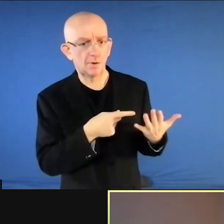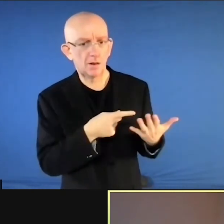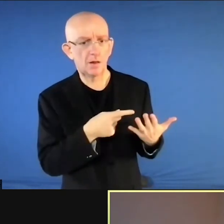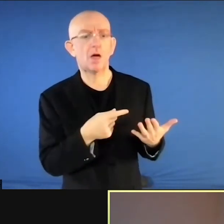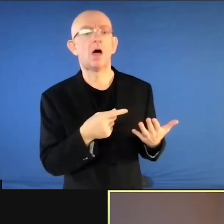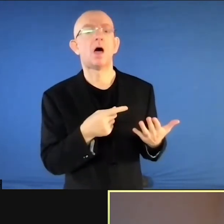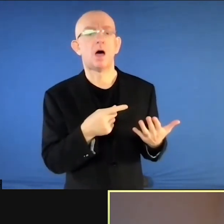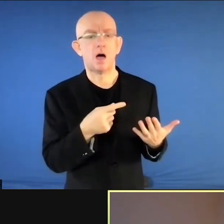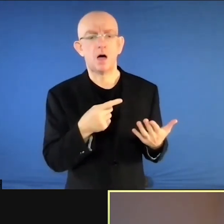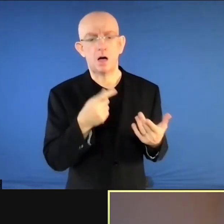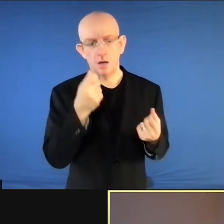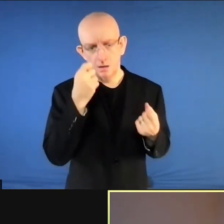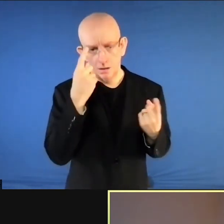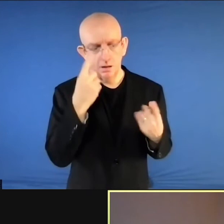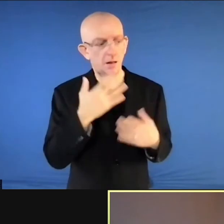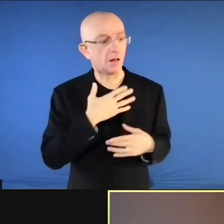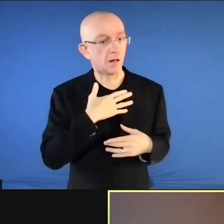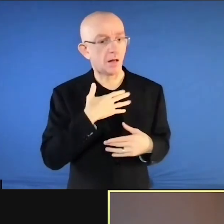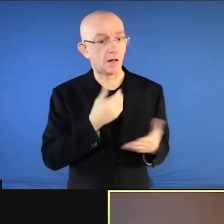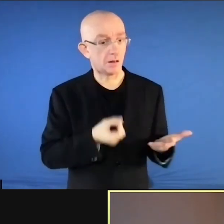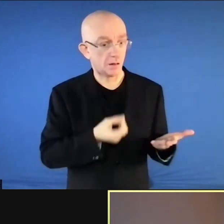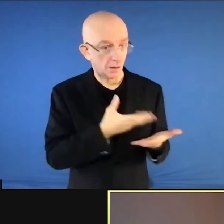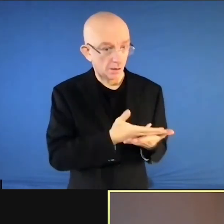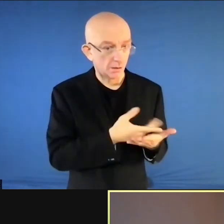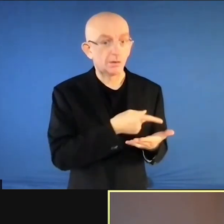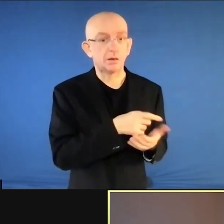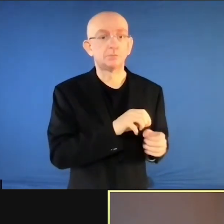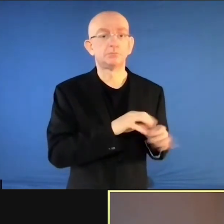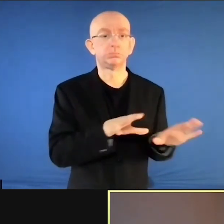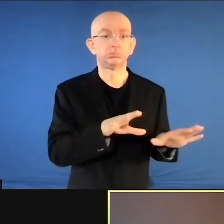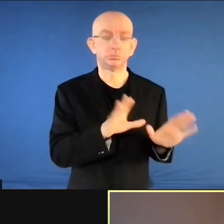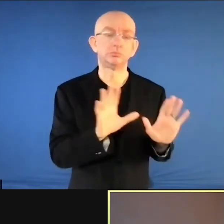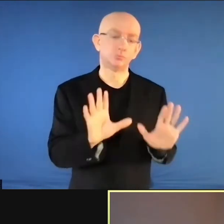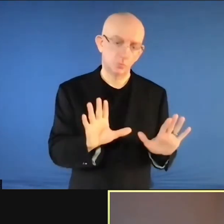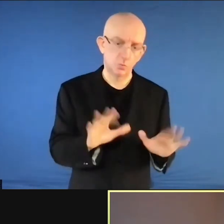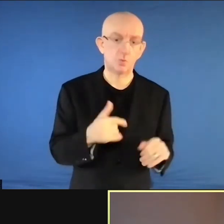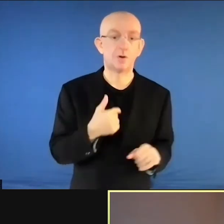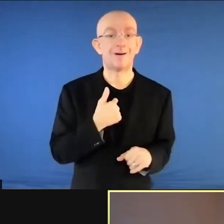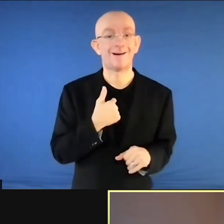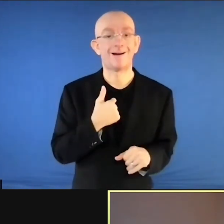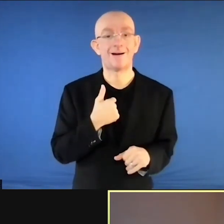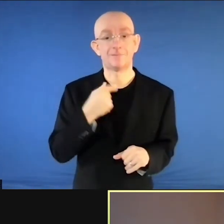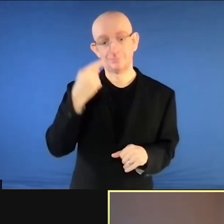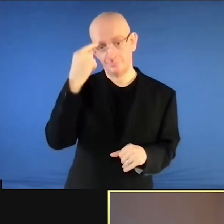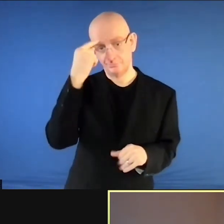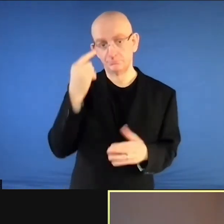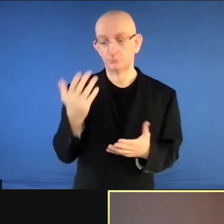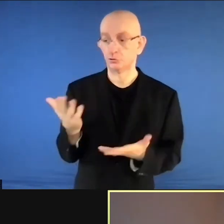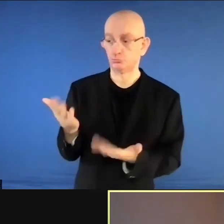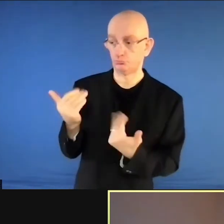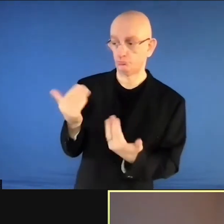So while I think involving them in the